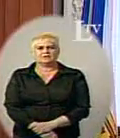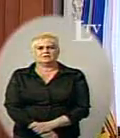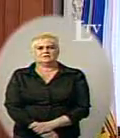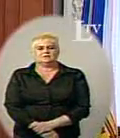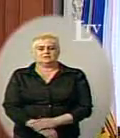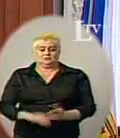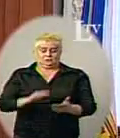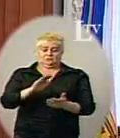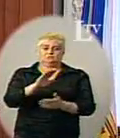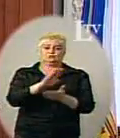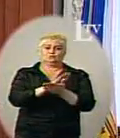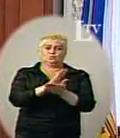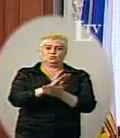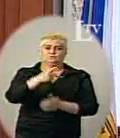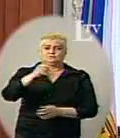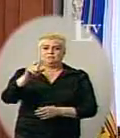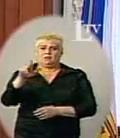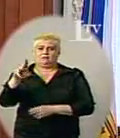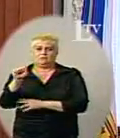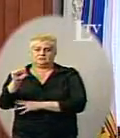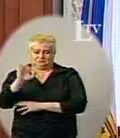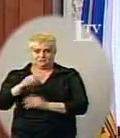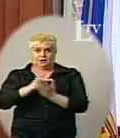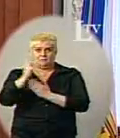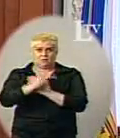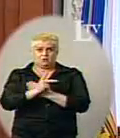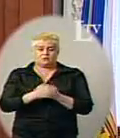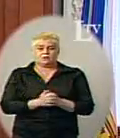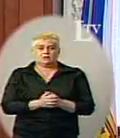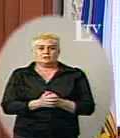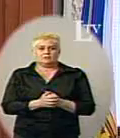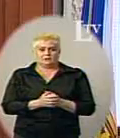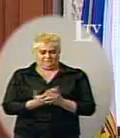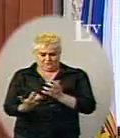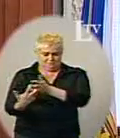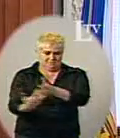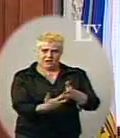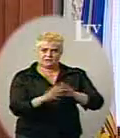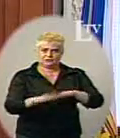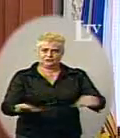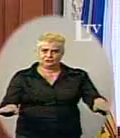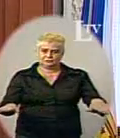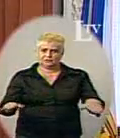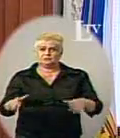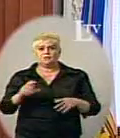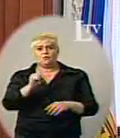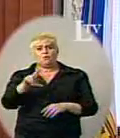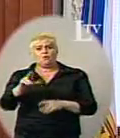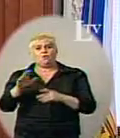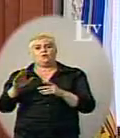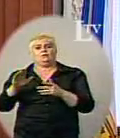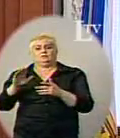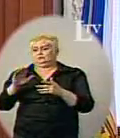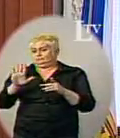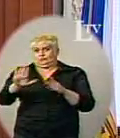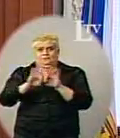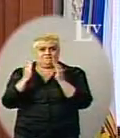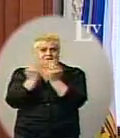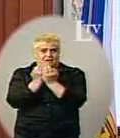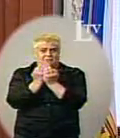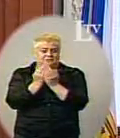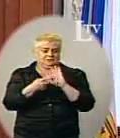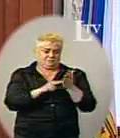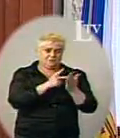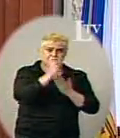Schools Plus, the program that brings needed services for children and their families into schools, will soon